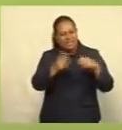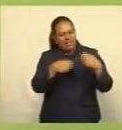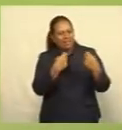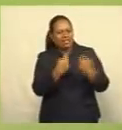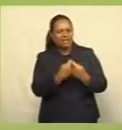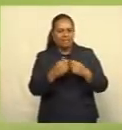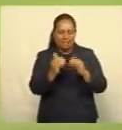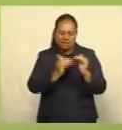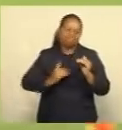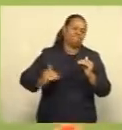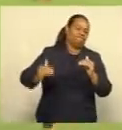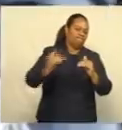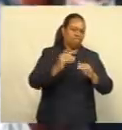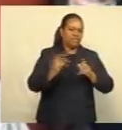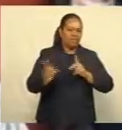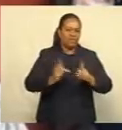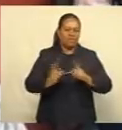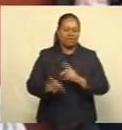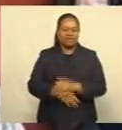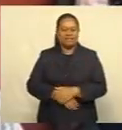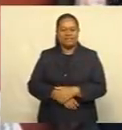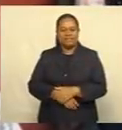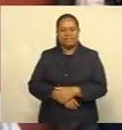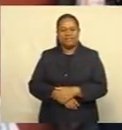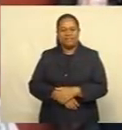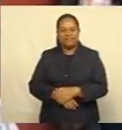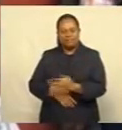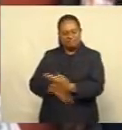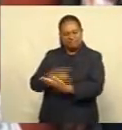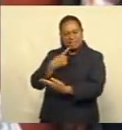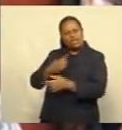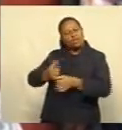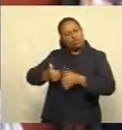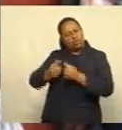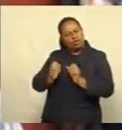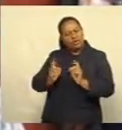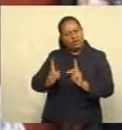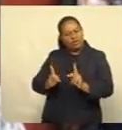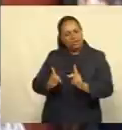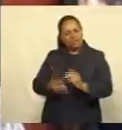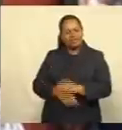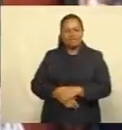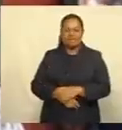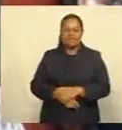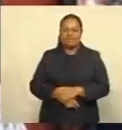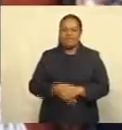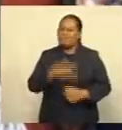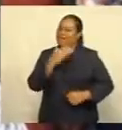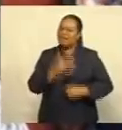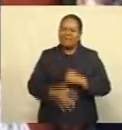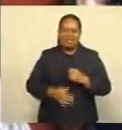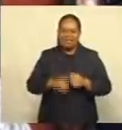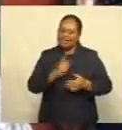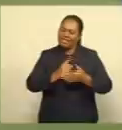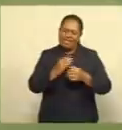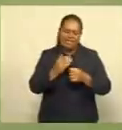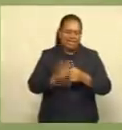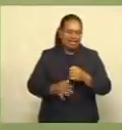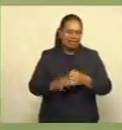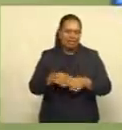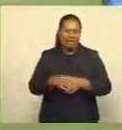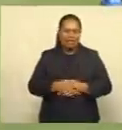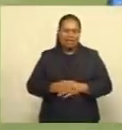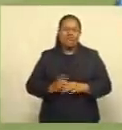performance before then. We had some good opportunities which we didn't make it. and we surely have to work hard on it.